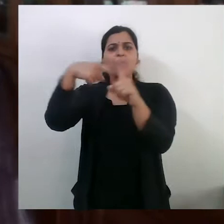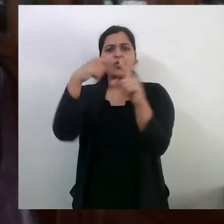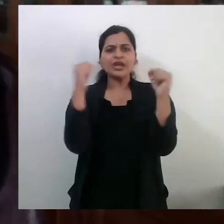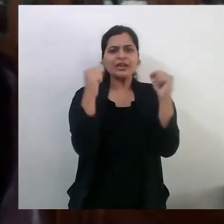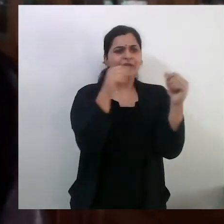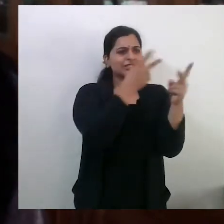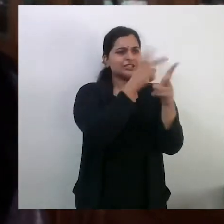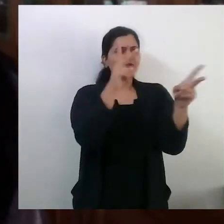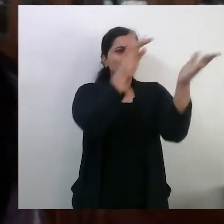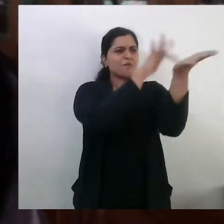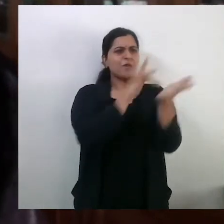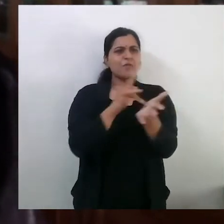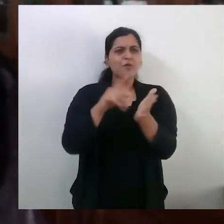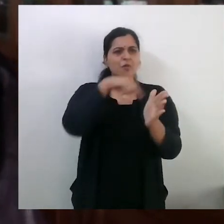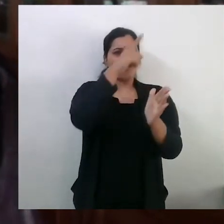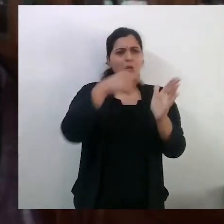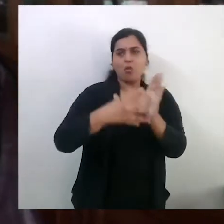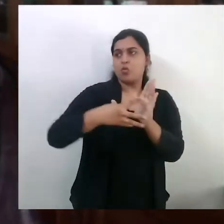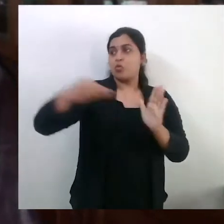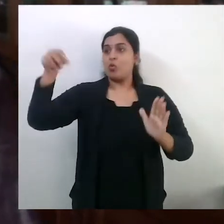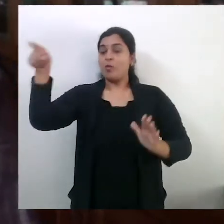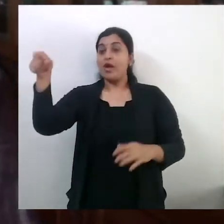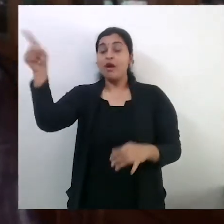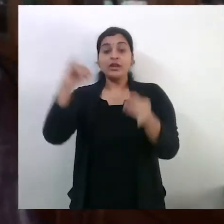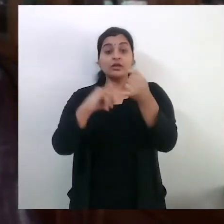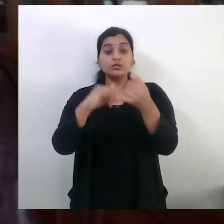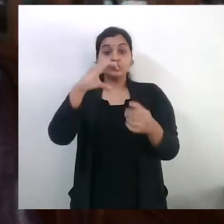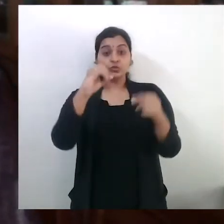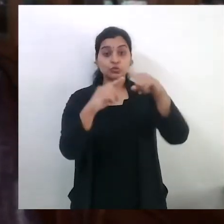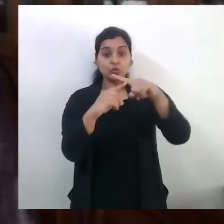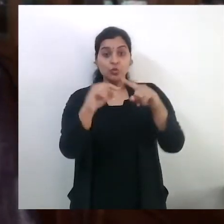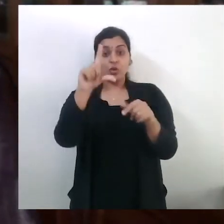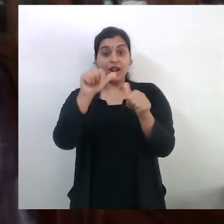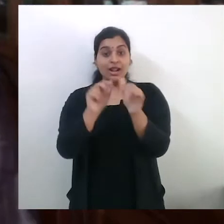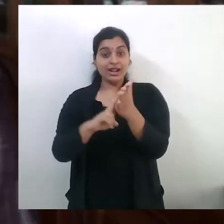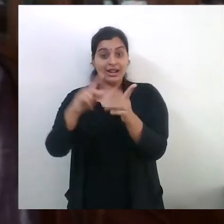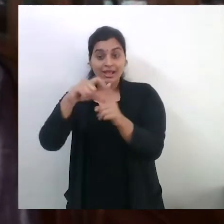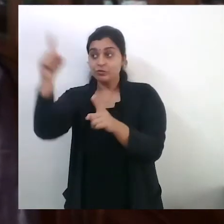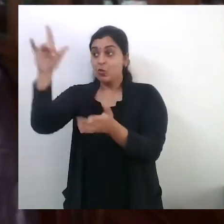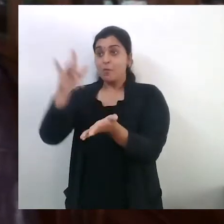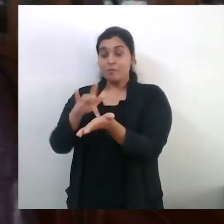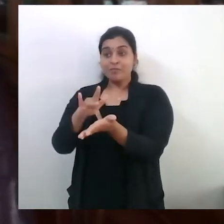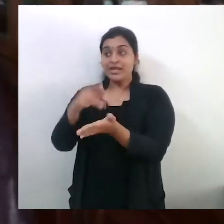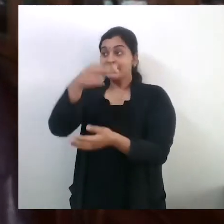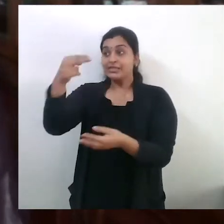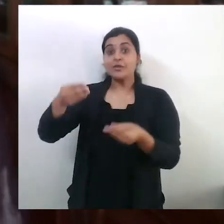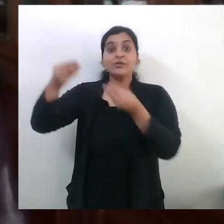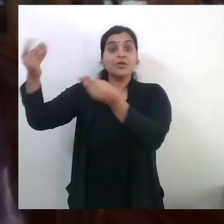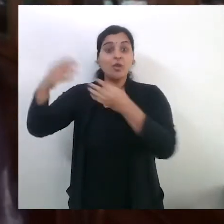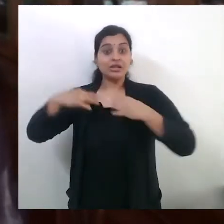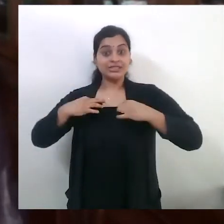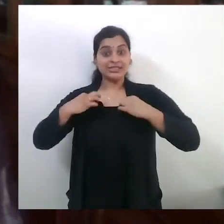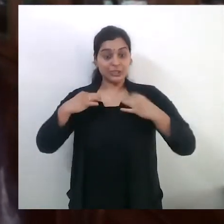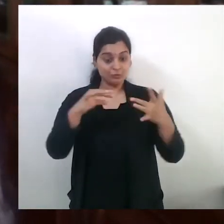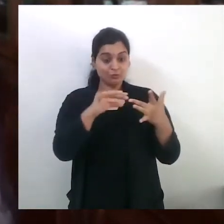Kashmir. As a matter of fact, there's a town called Paisley in Scotland, which they named after that particular motif.